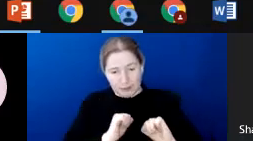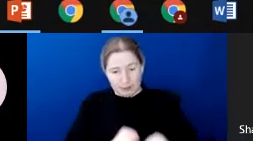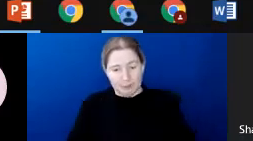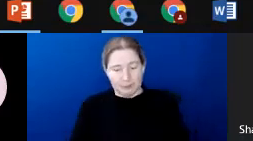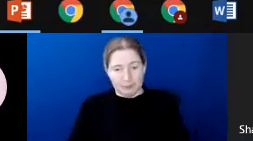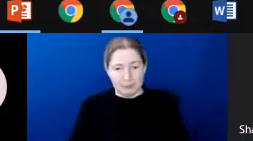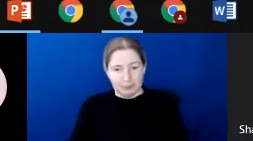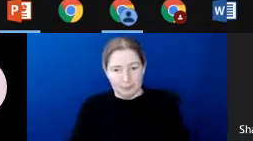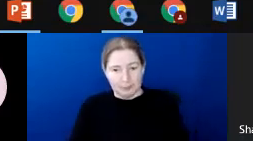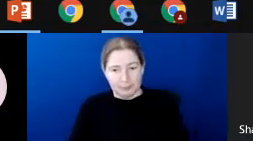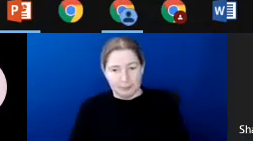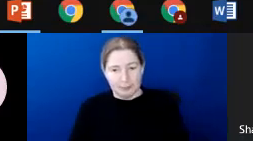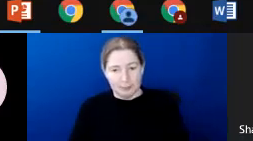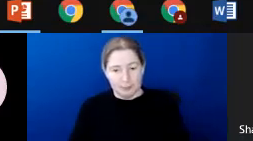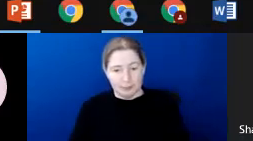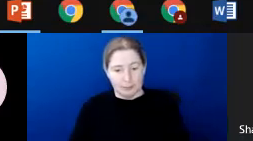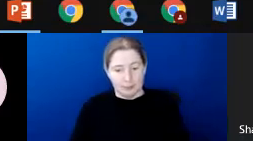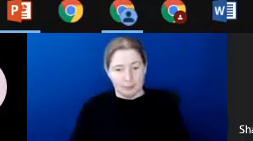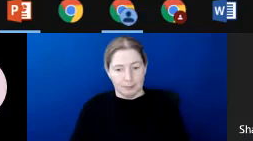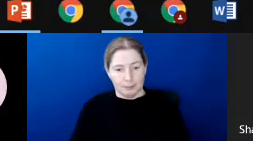here.